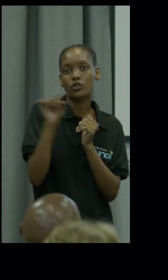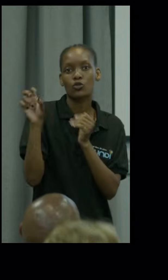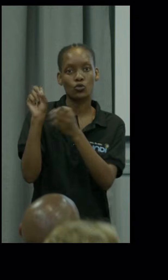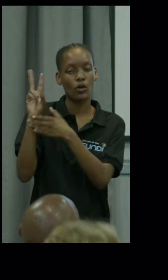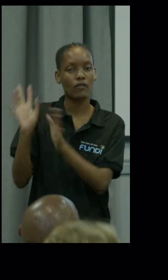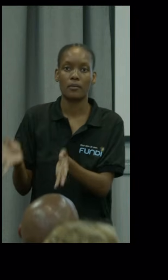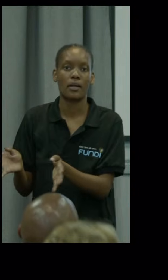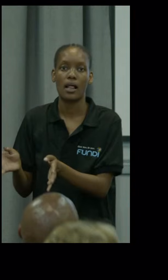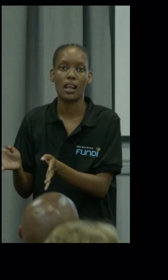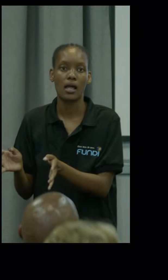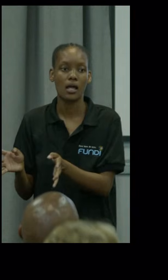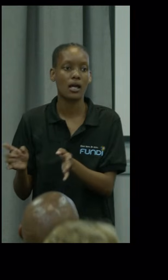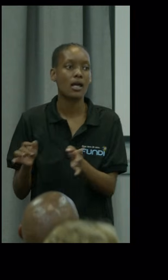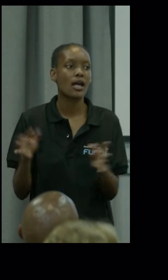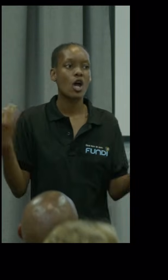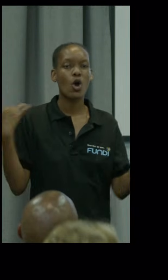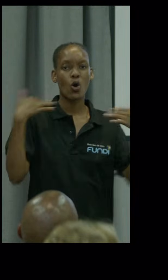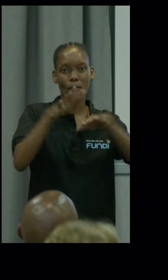excluding combined schools.